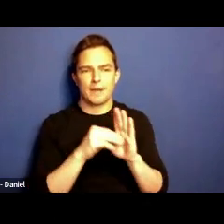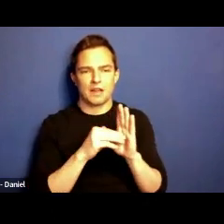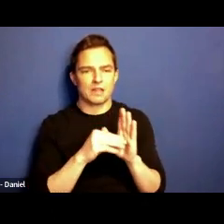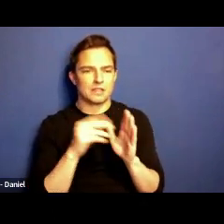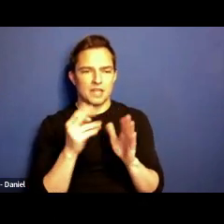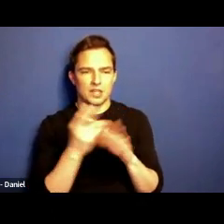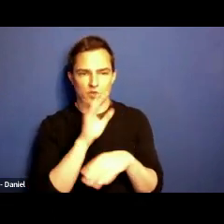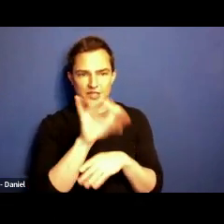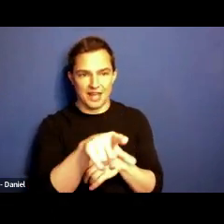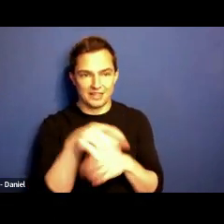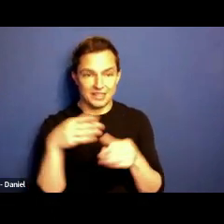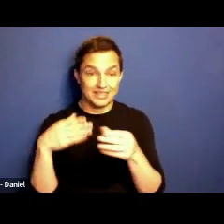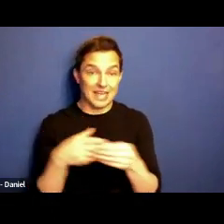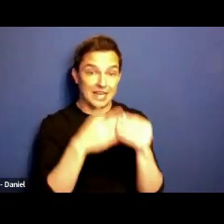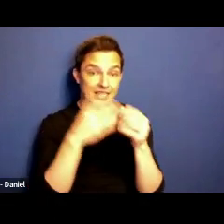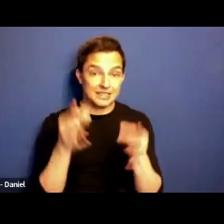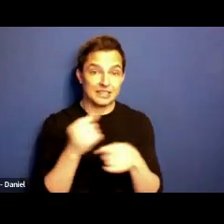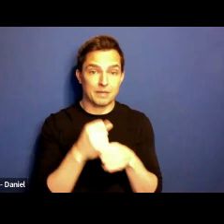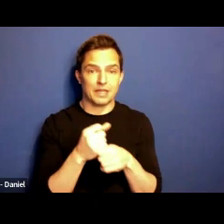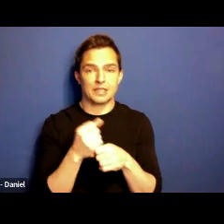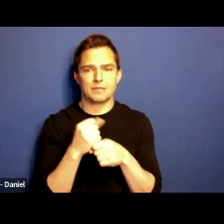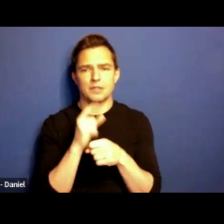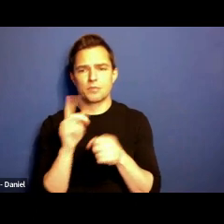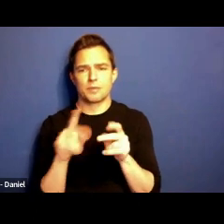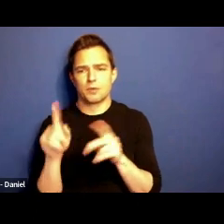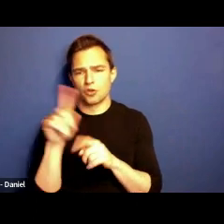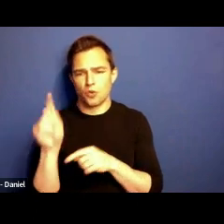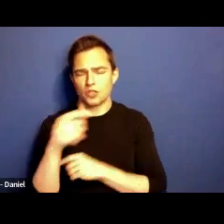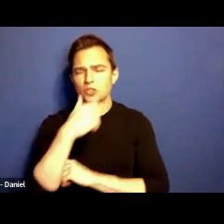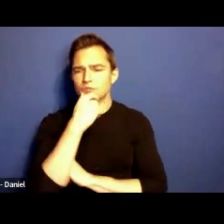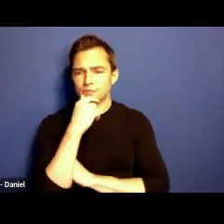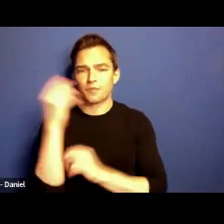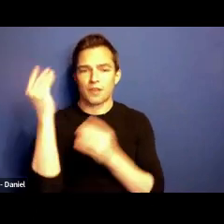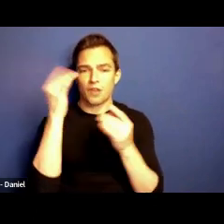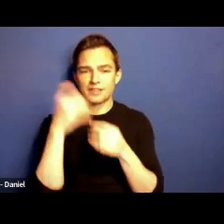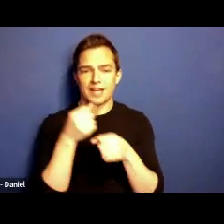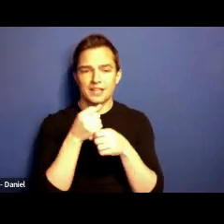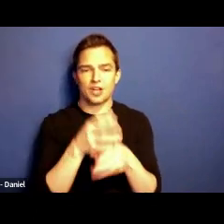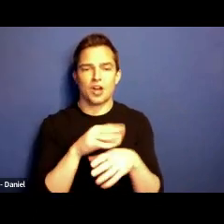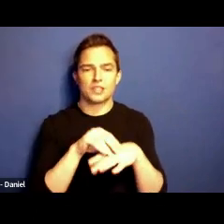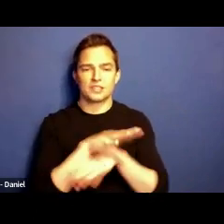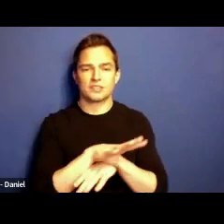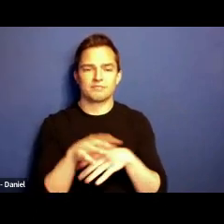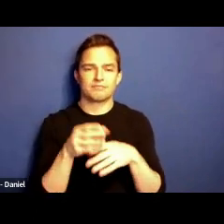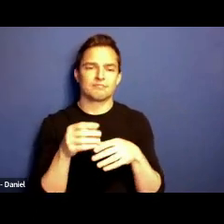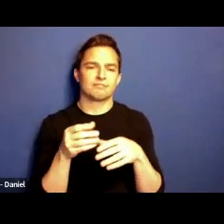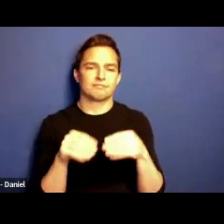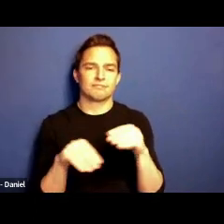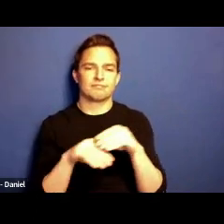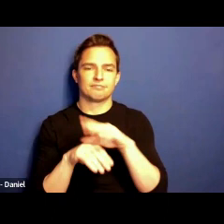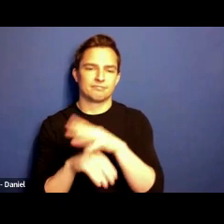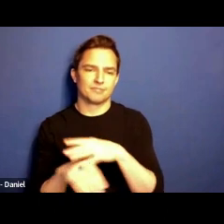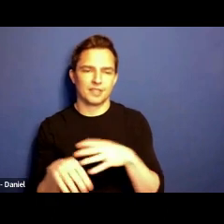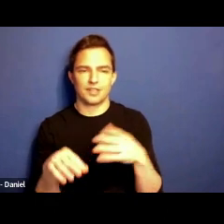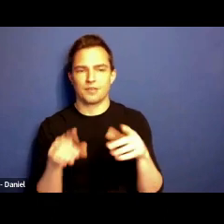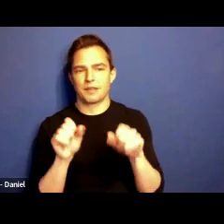using it to guide decision making and help people question kind of their thoughts about what the cause and effect relationships are between capacity